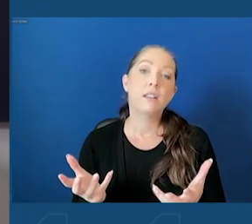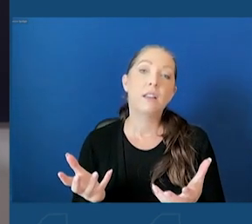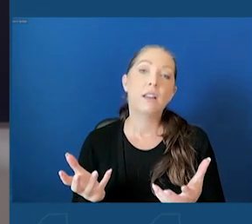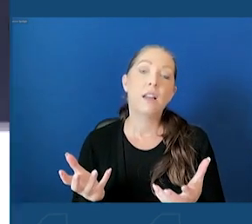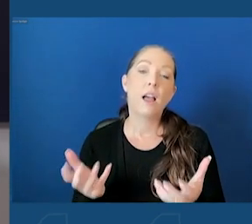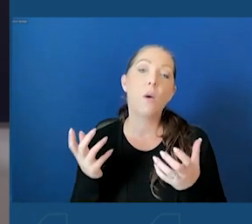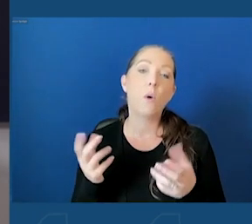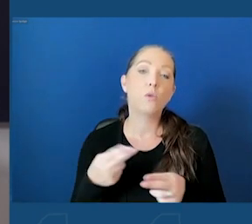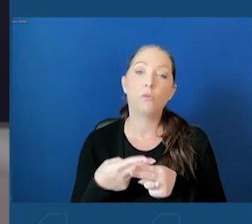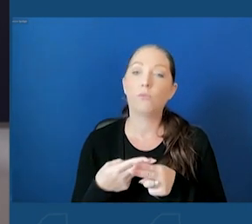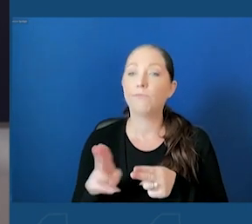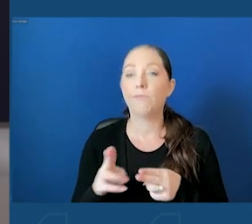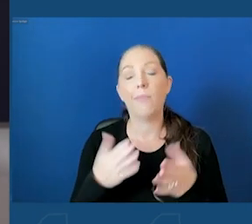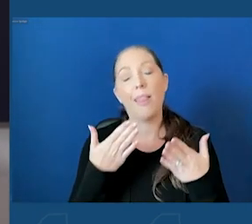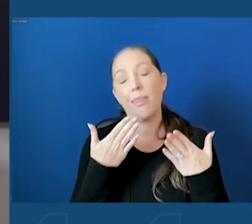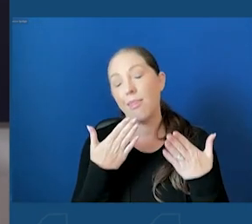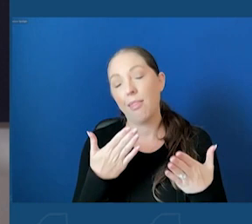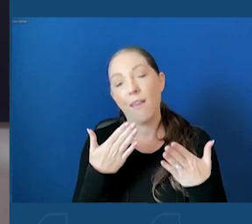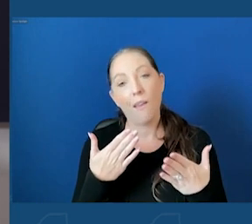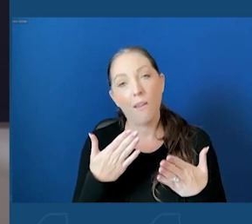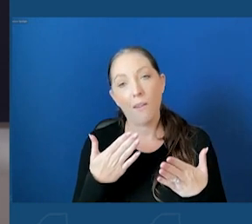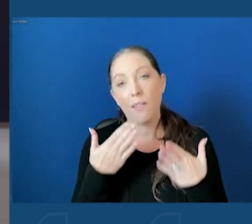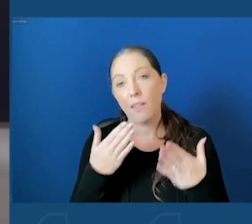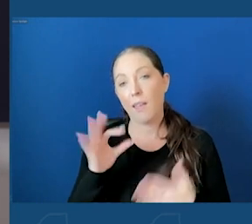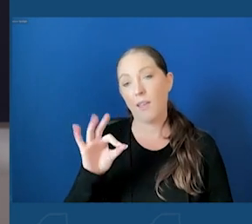briefly just thank you. Thank you, Fred.